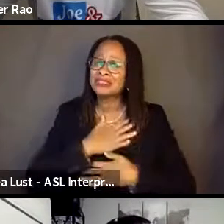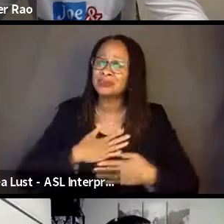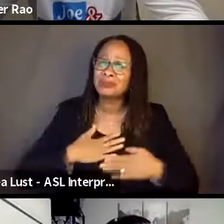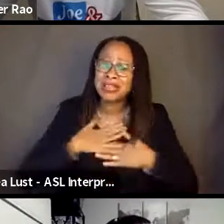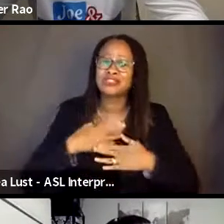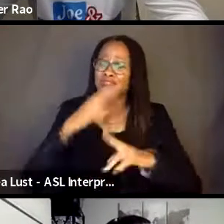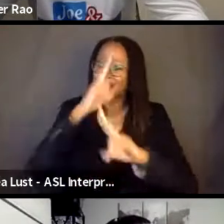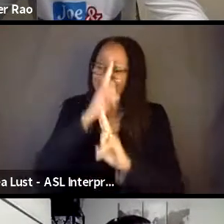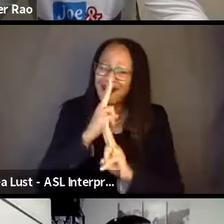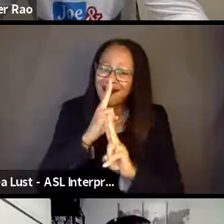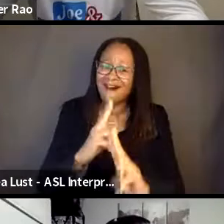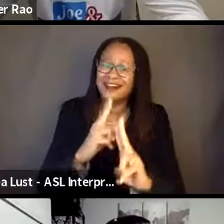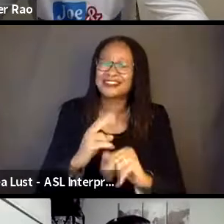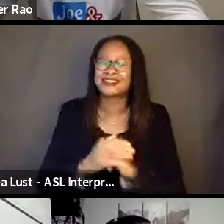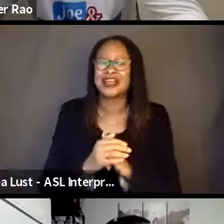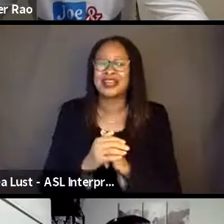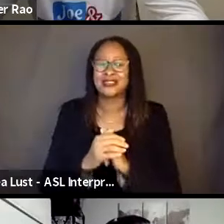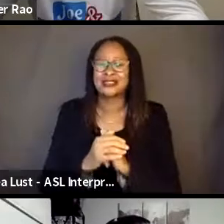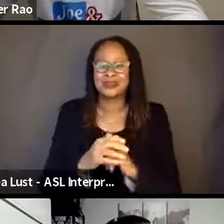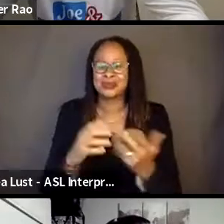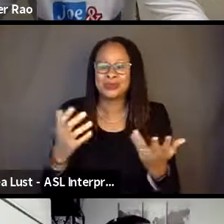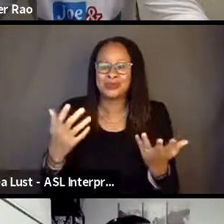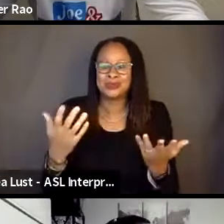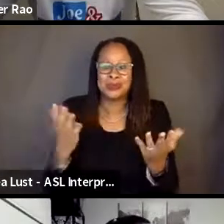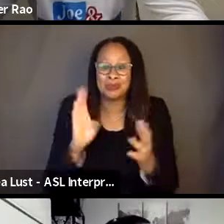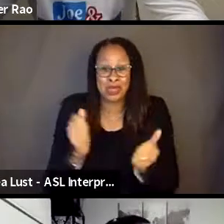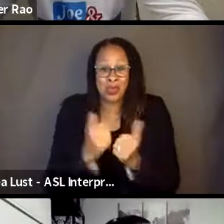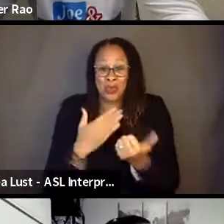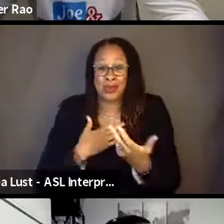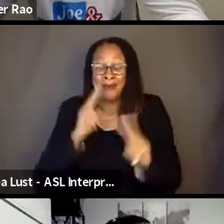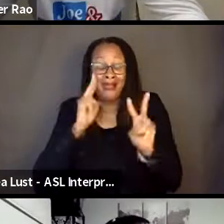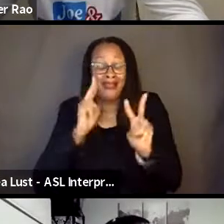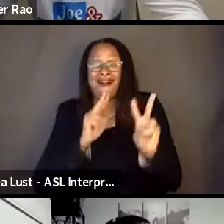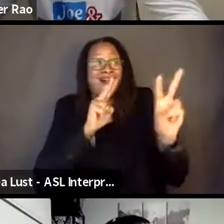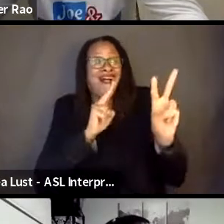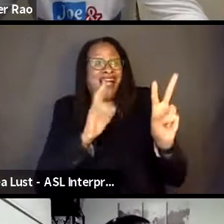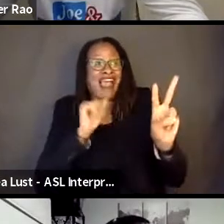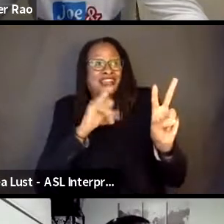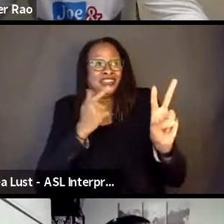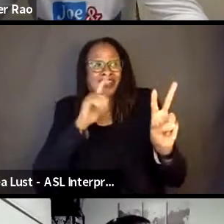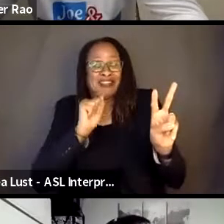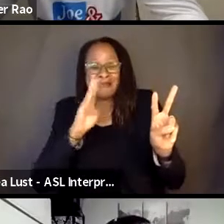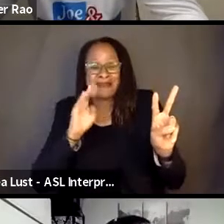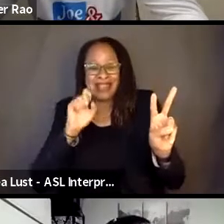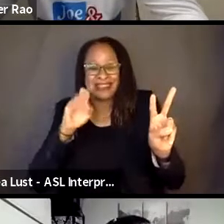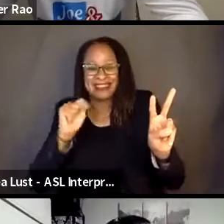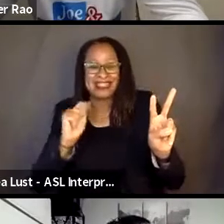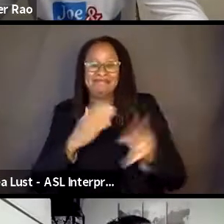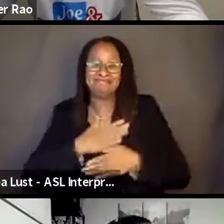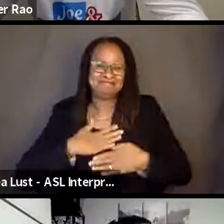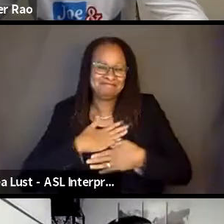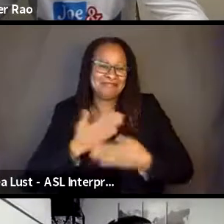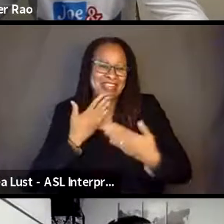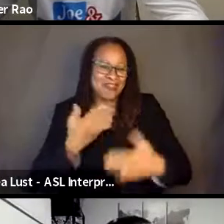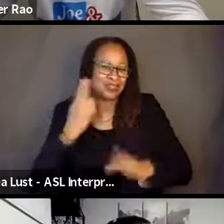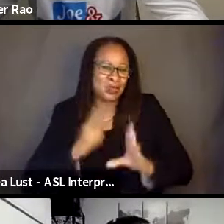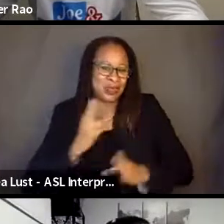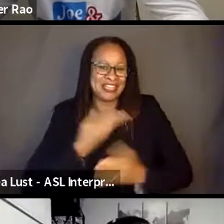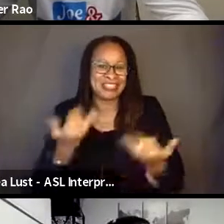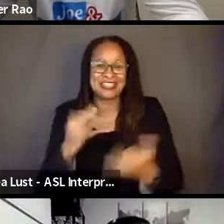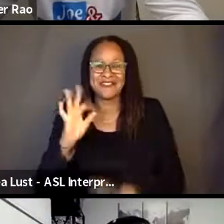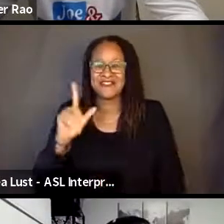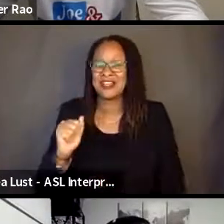honor to be with one of my idols, Angela Bassett. Thank you for joining us tonight here in Florida. My name